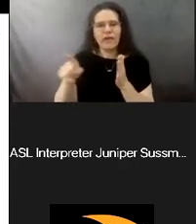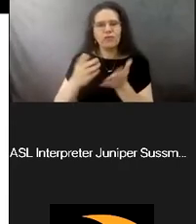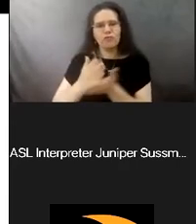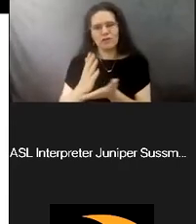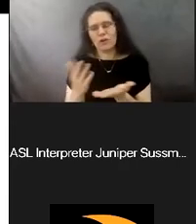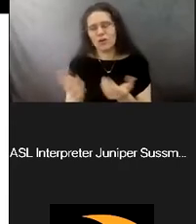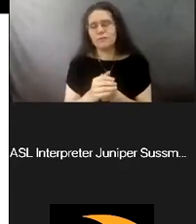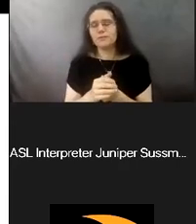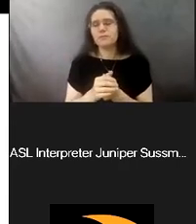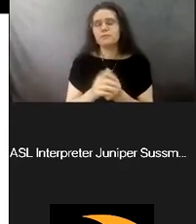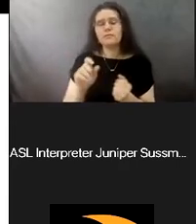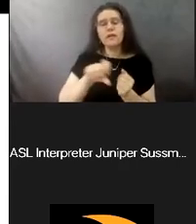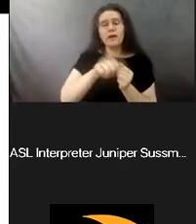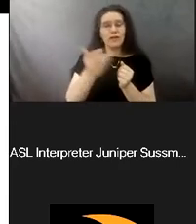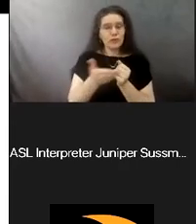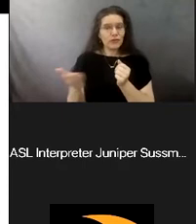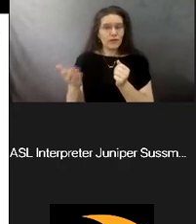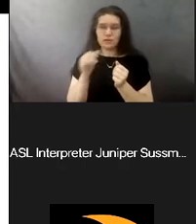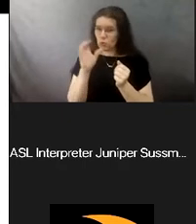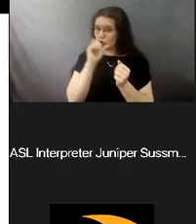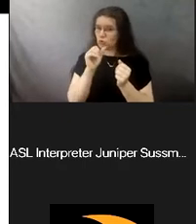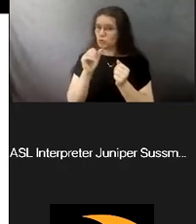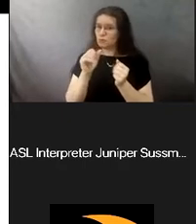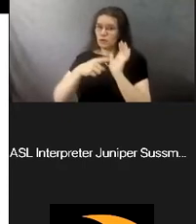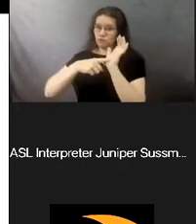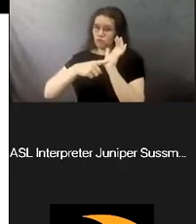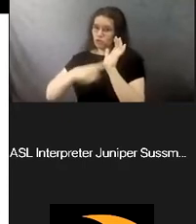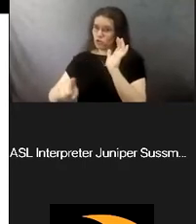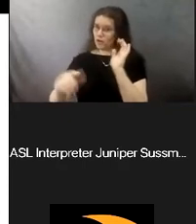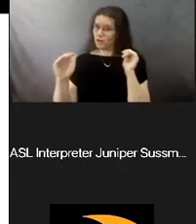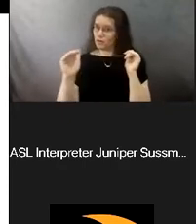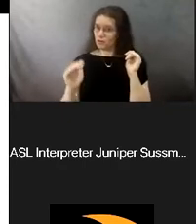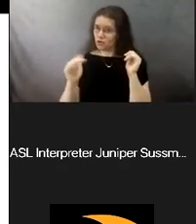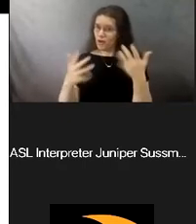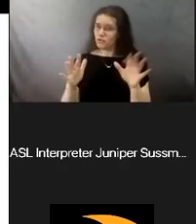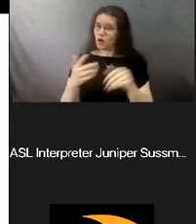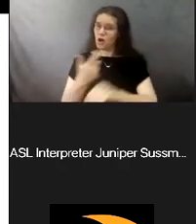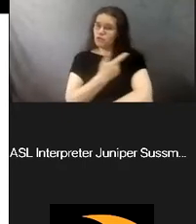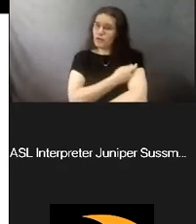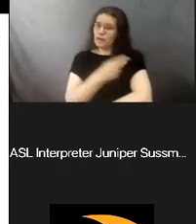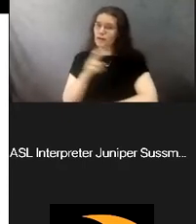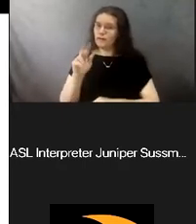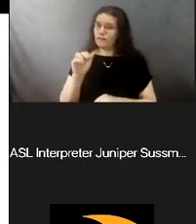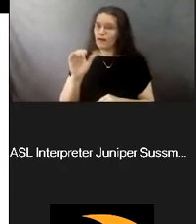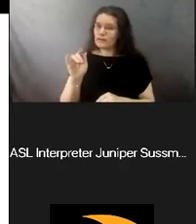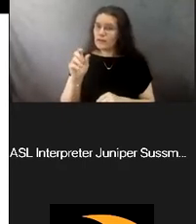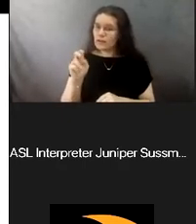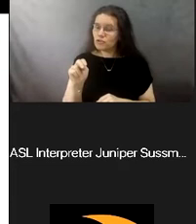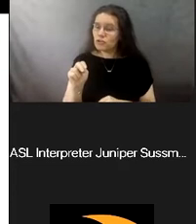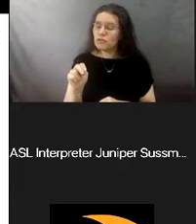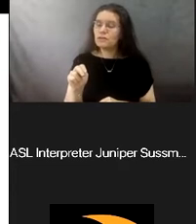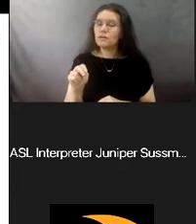is vaccinated. Making sure that, or depending on what the age of the child is, that they're vaccinated. As community health centers, we've